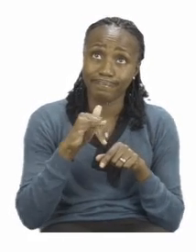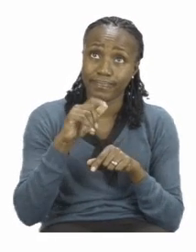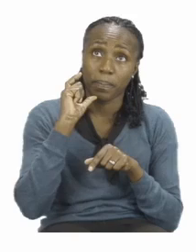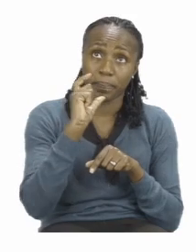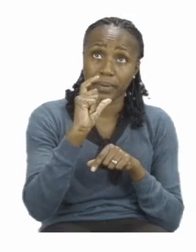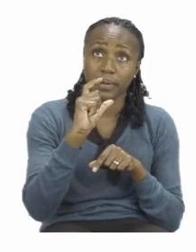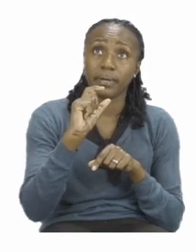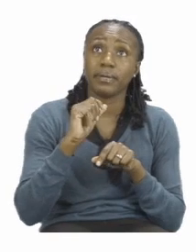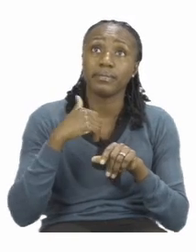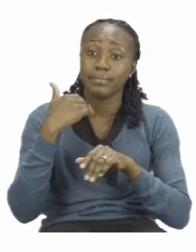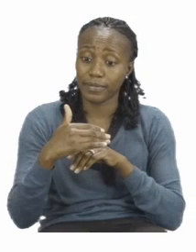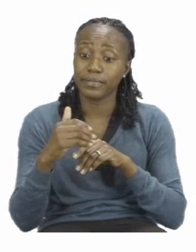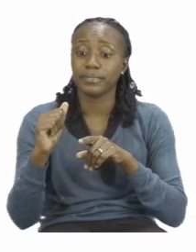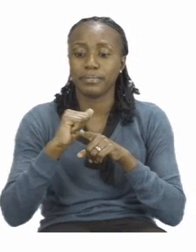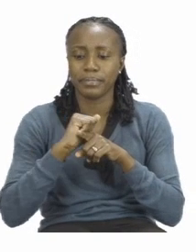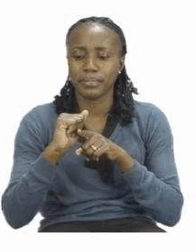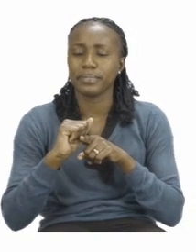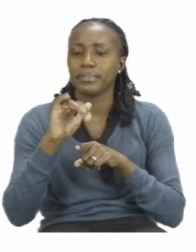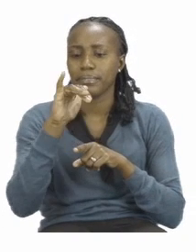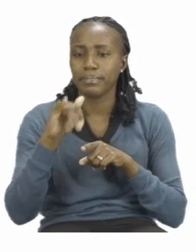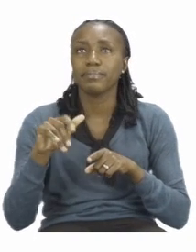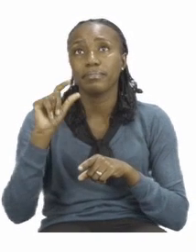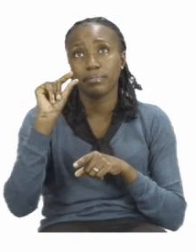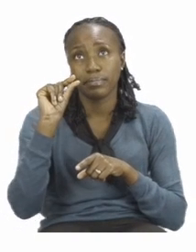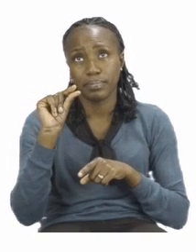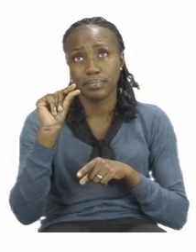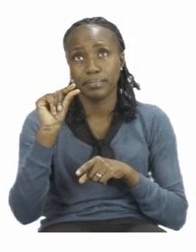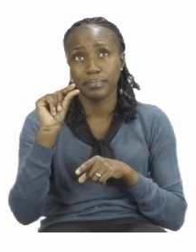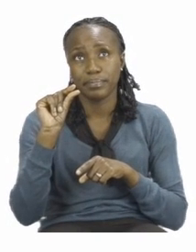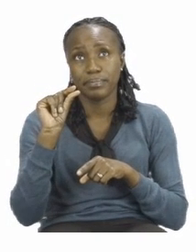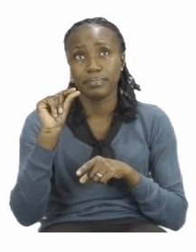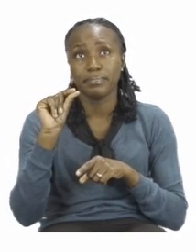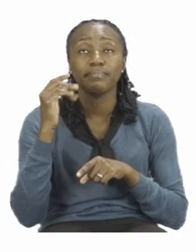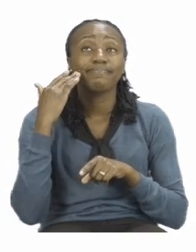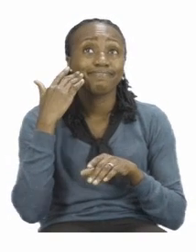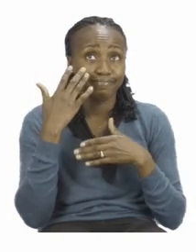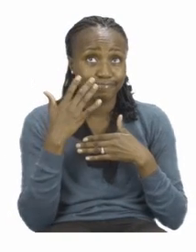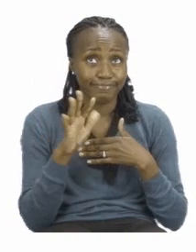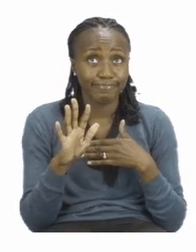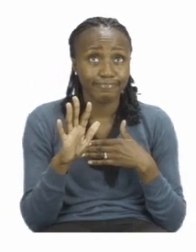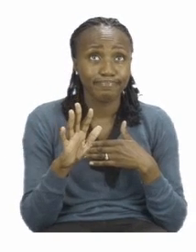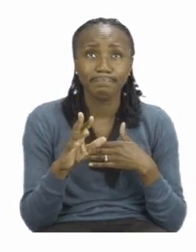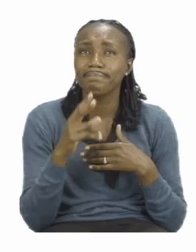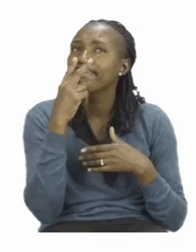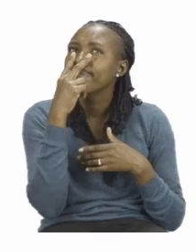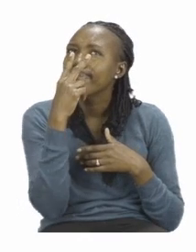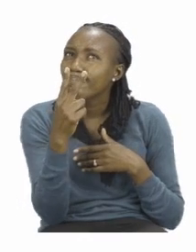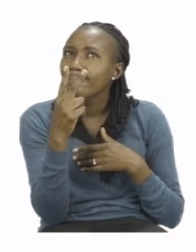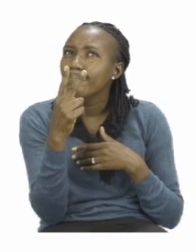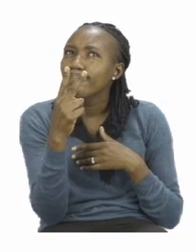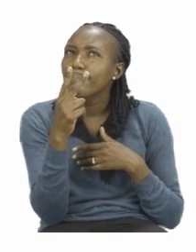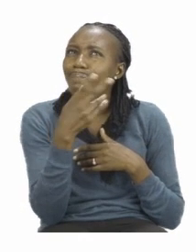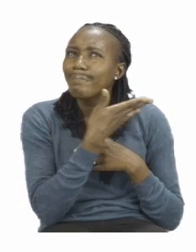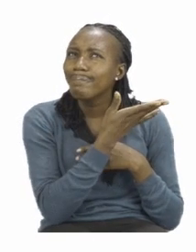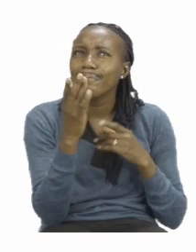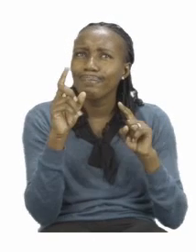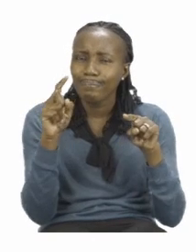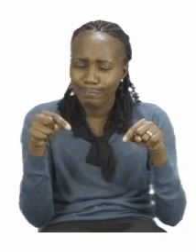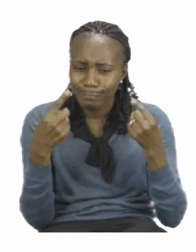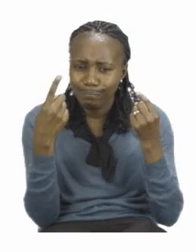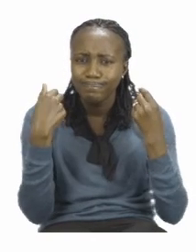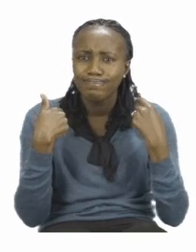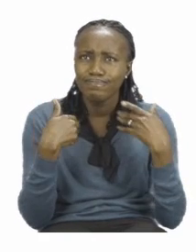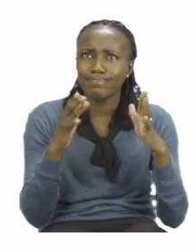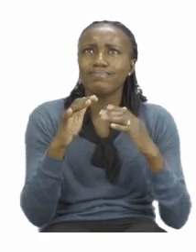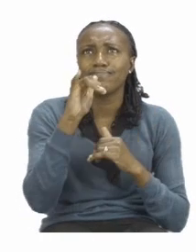the small letter Y. After that, we have to find the things that start with